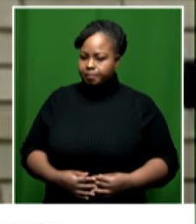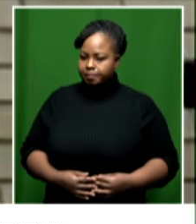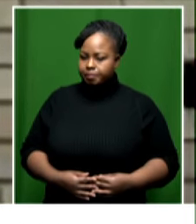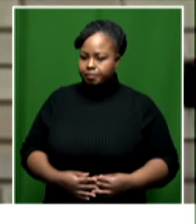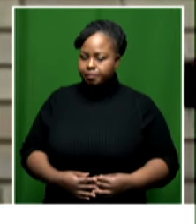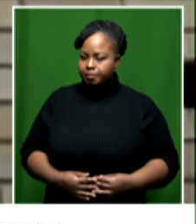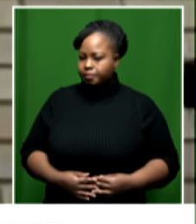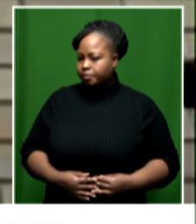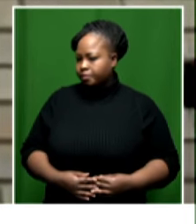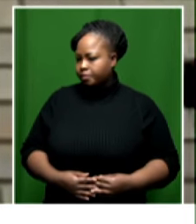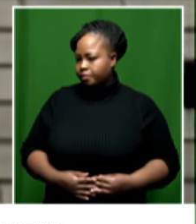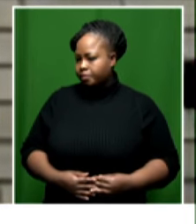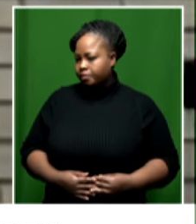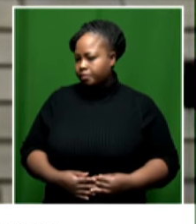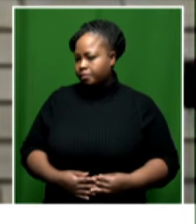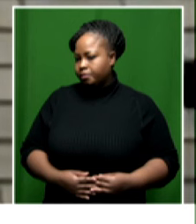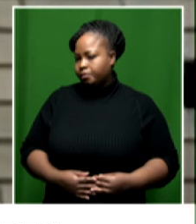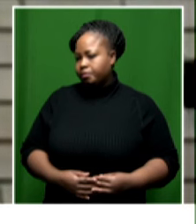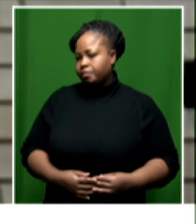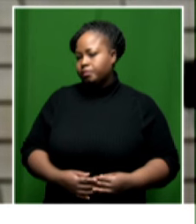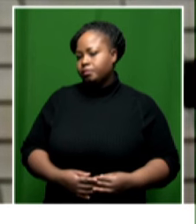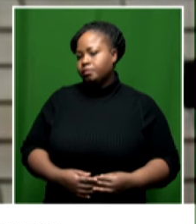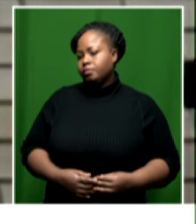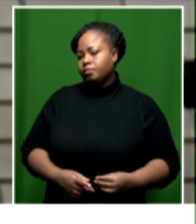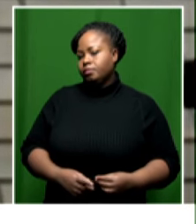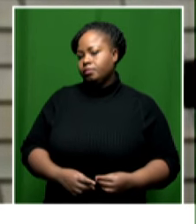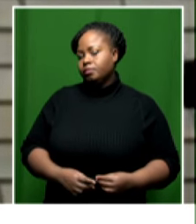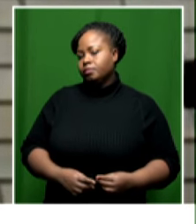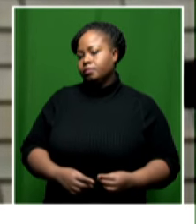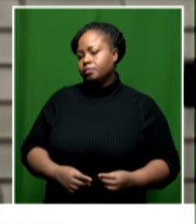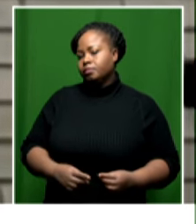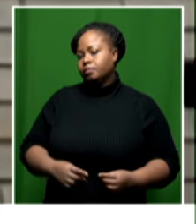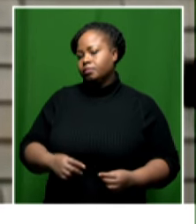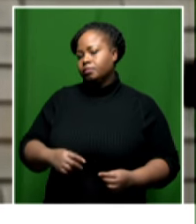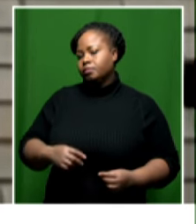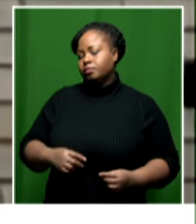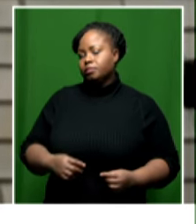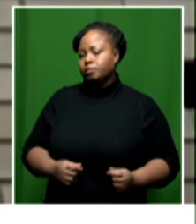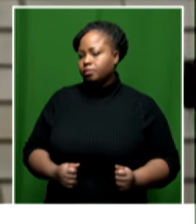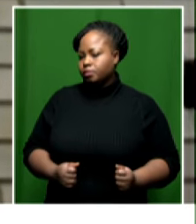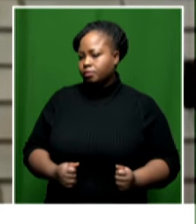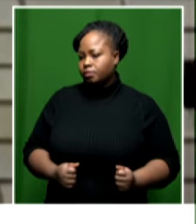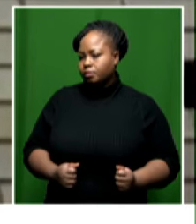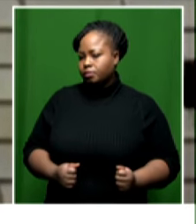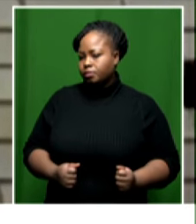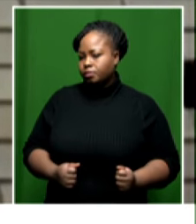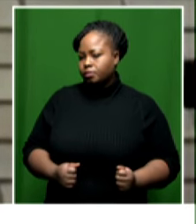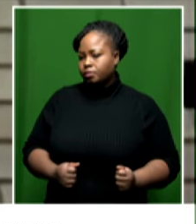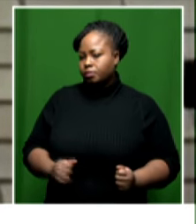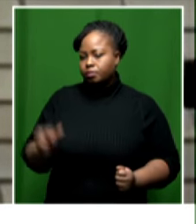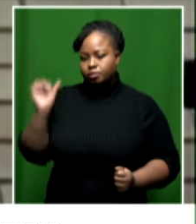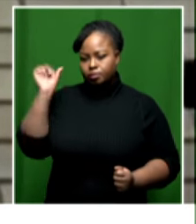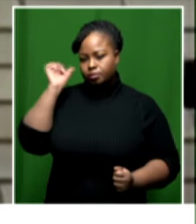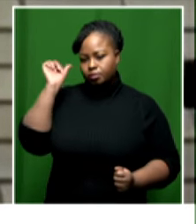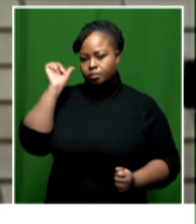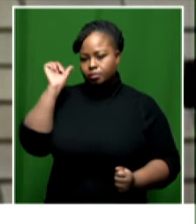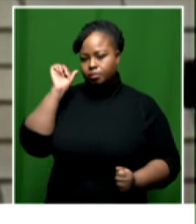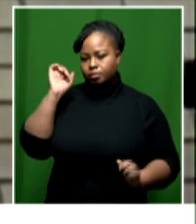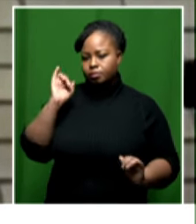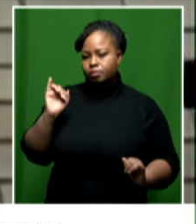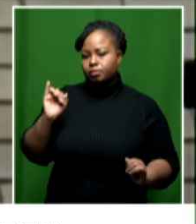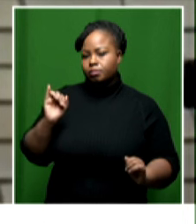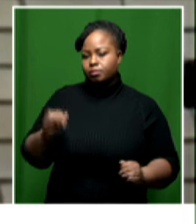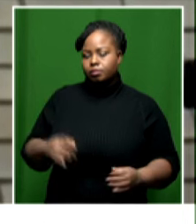I will read from certain paragraphs, only portions thereof, for purposes of delivering this